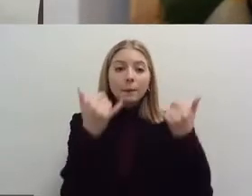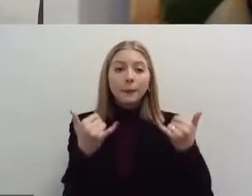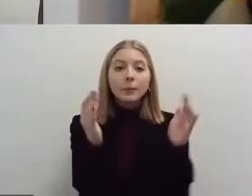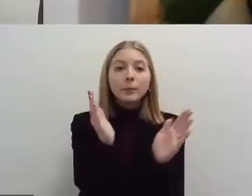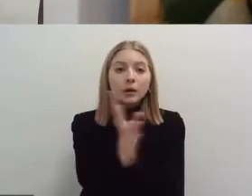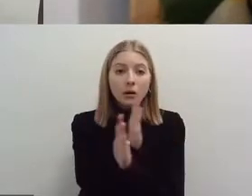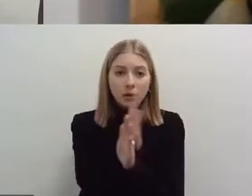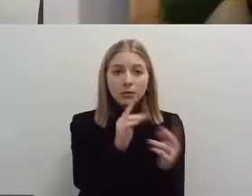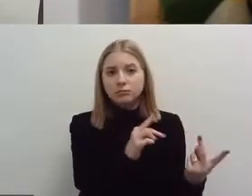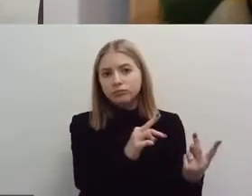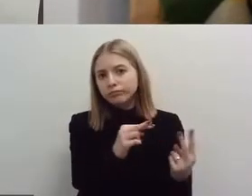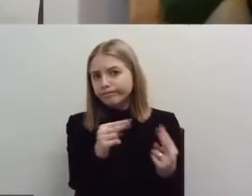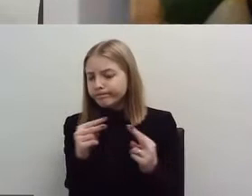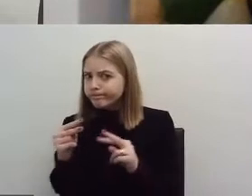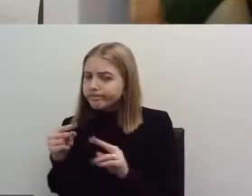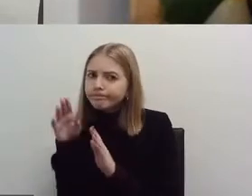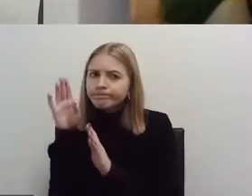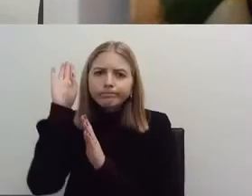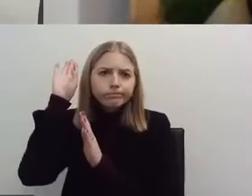So having an ambitious climate